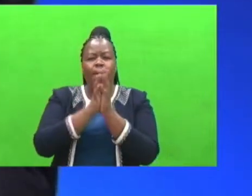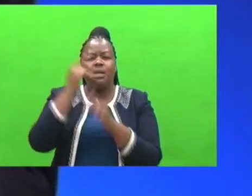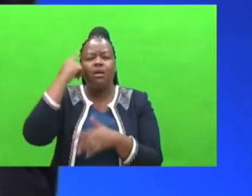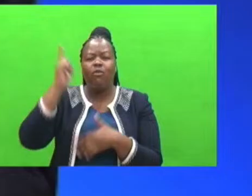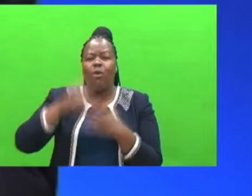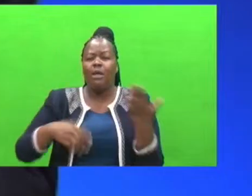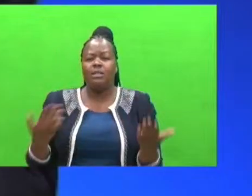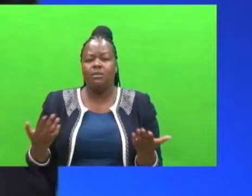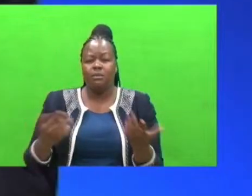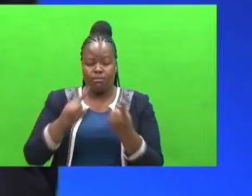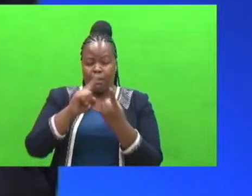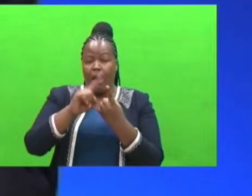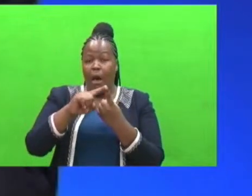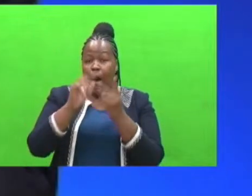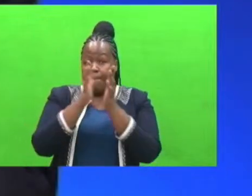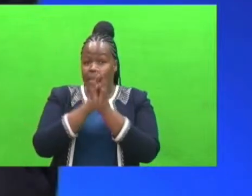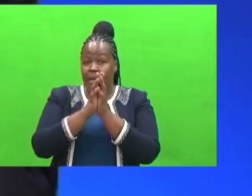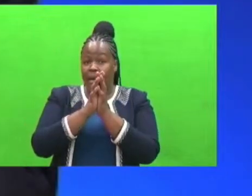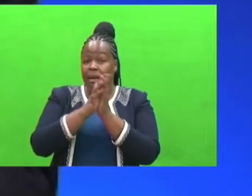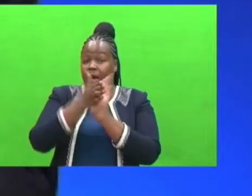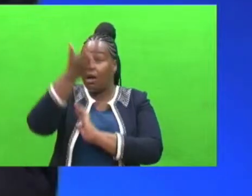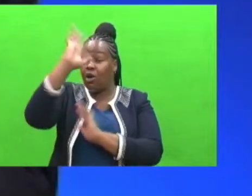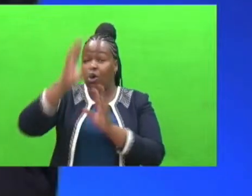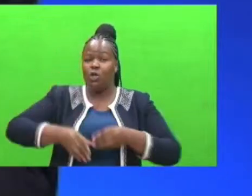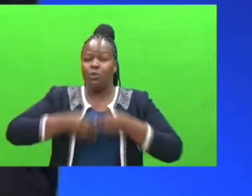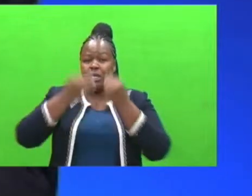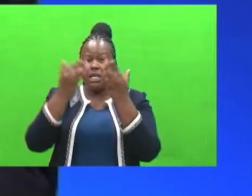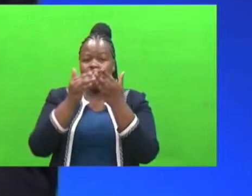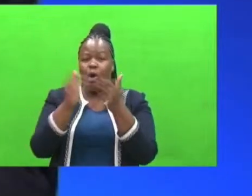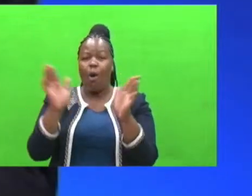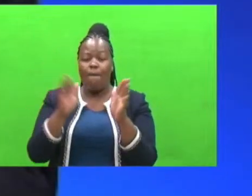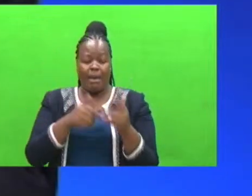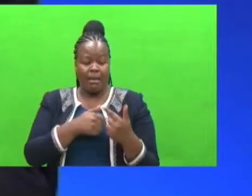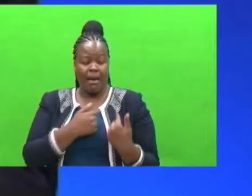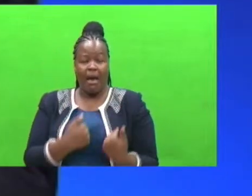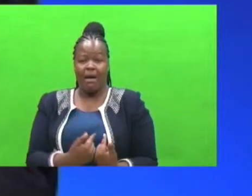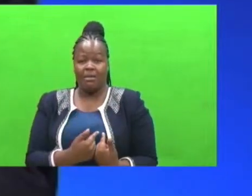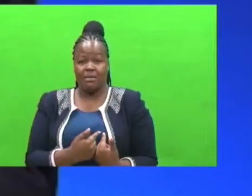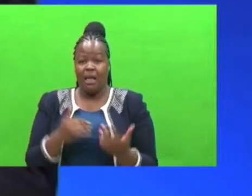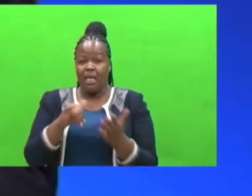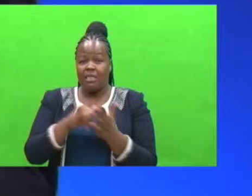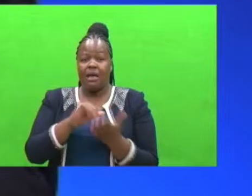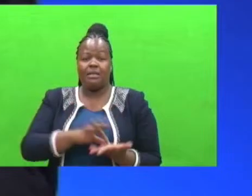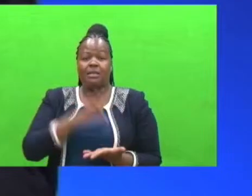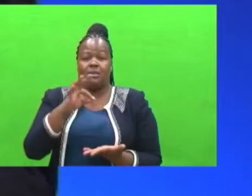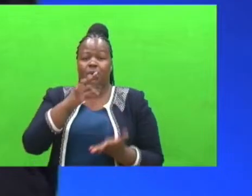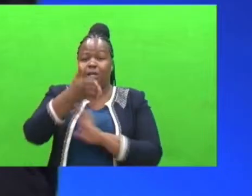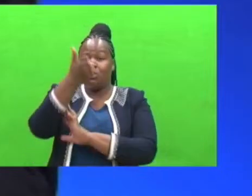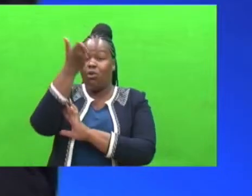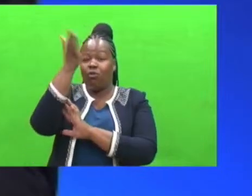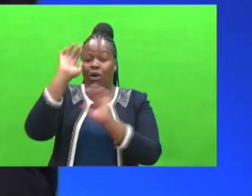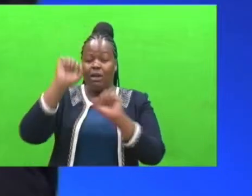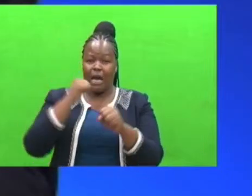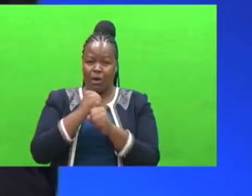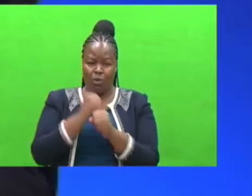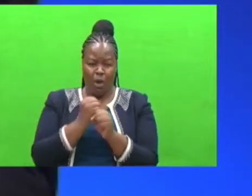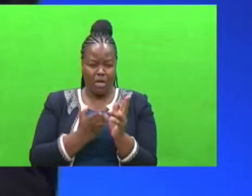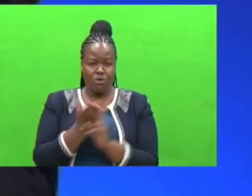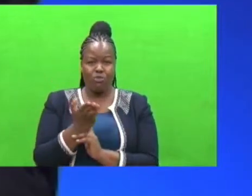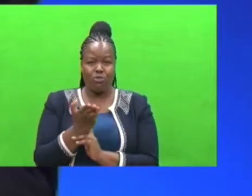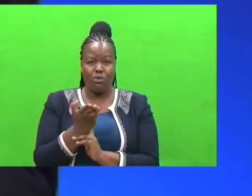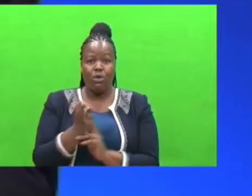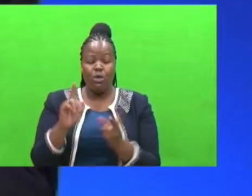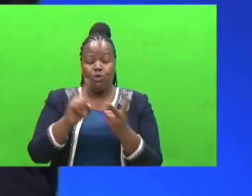pray that God will give you an open, honest heart that the Spirit of God can work through. You should pray for